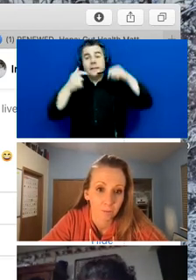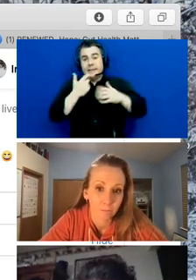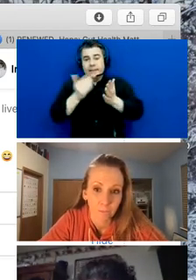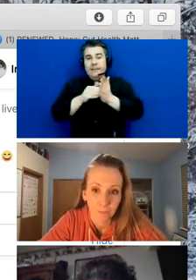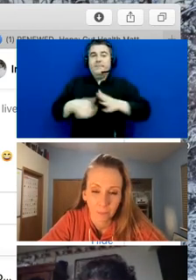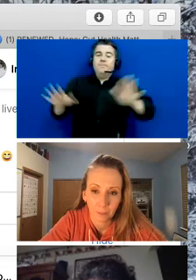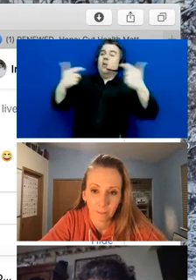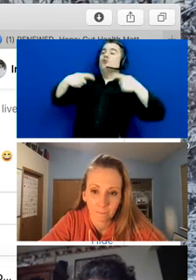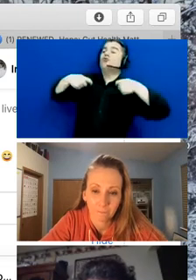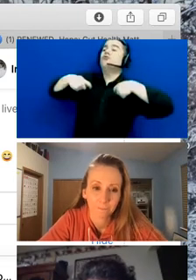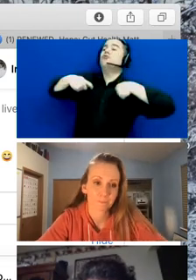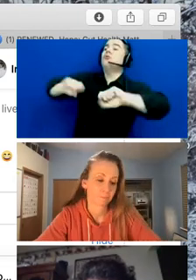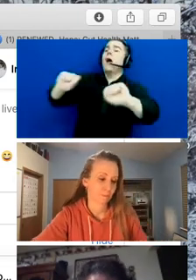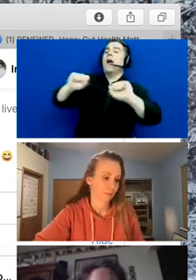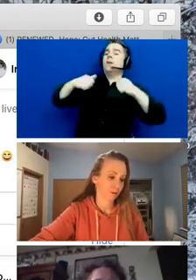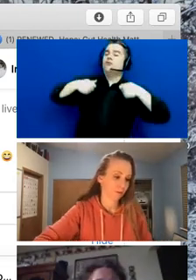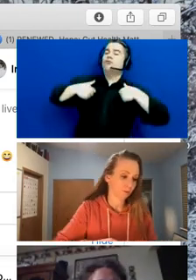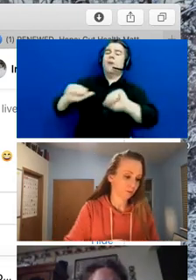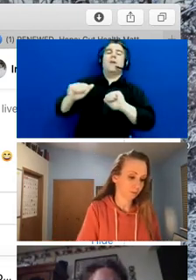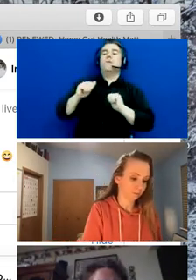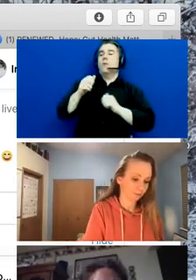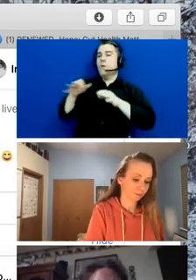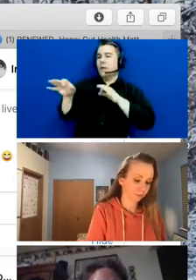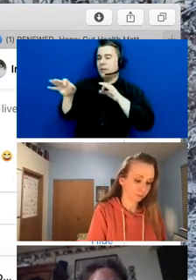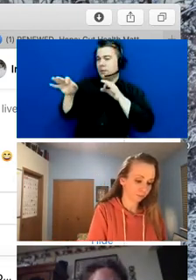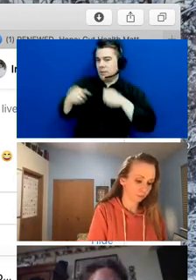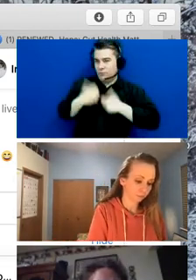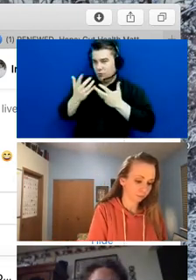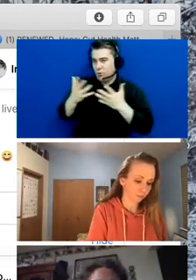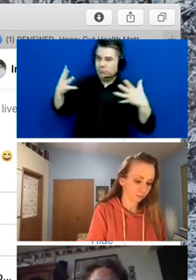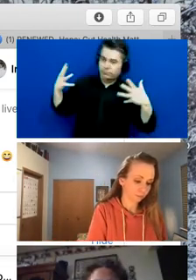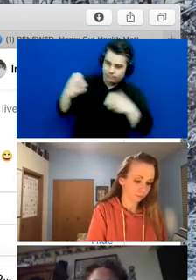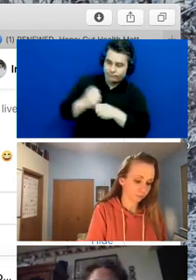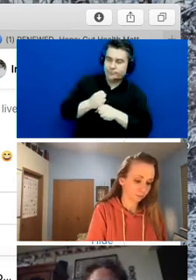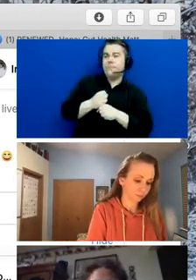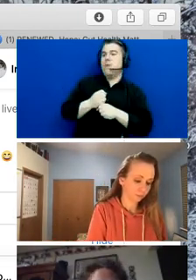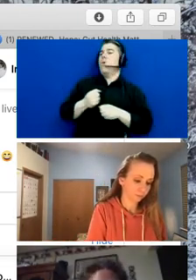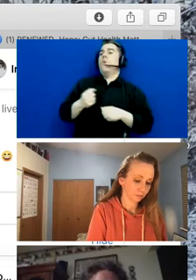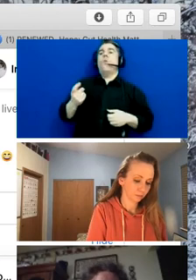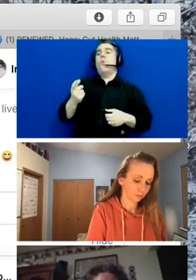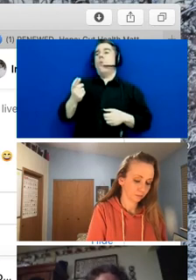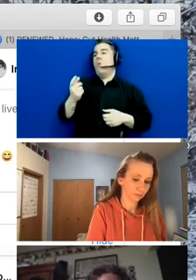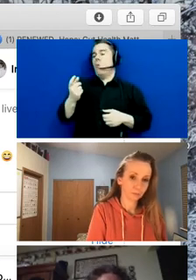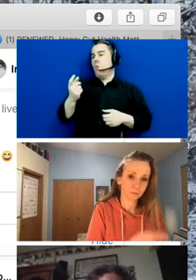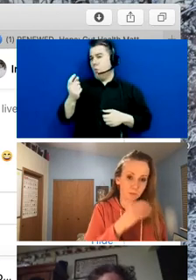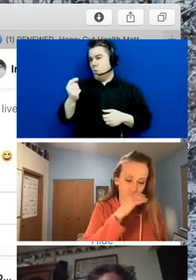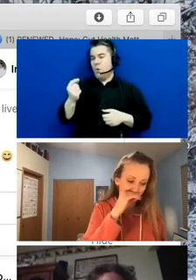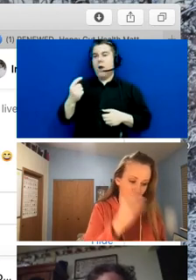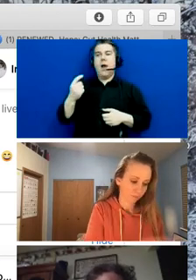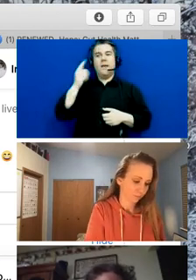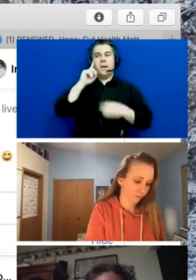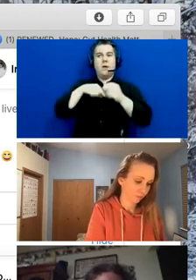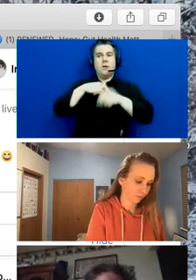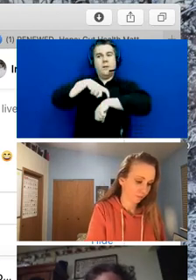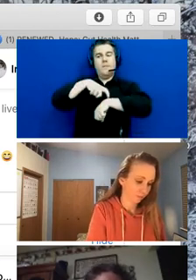Try to express in as concise a way as I can what is on my heart when I think about time. And the